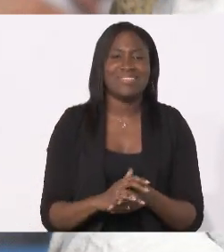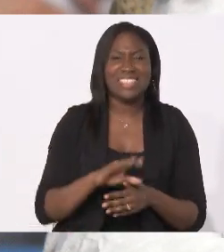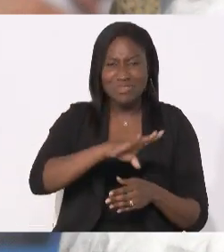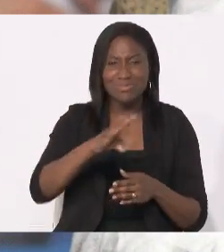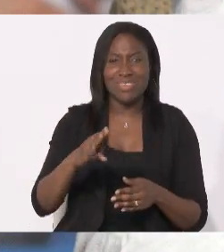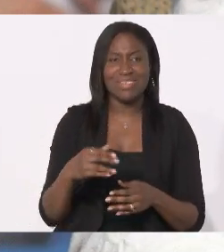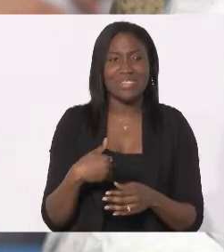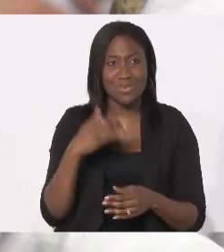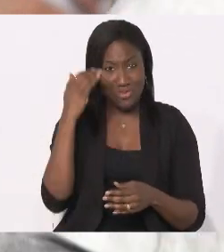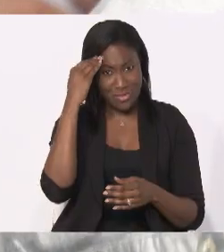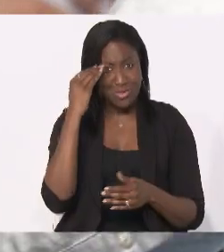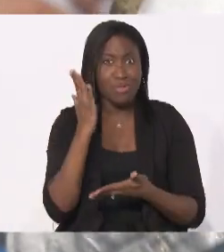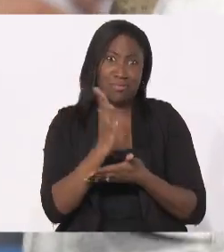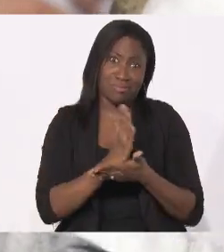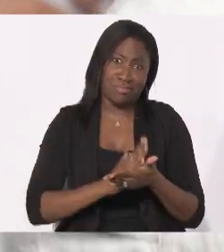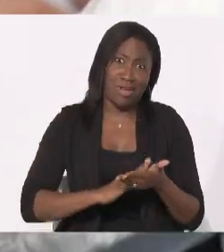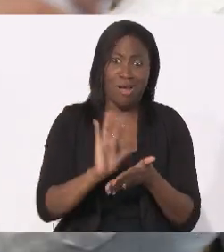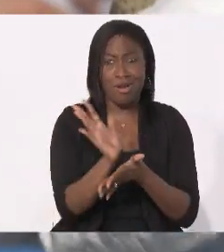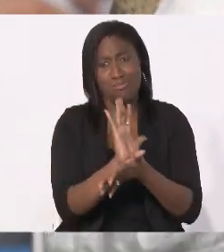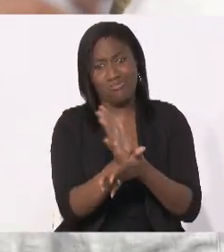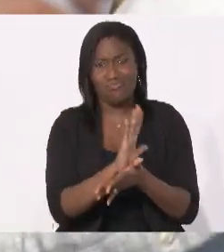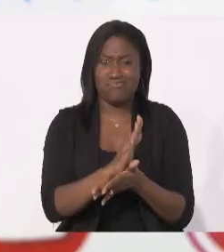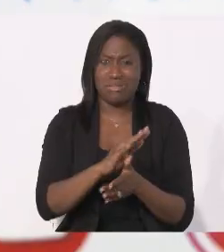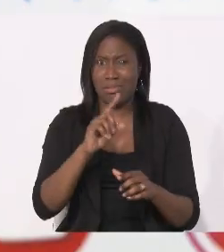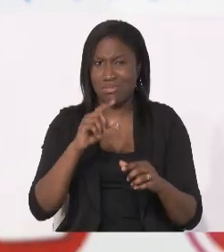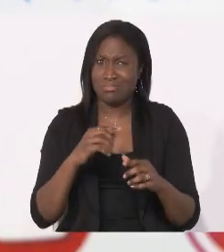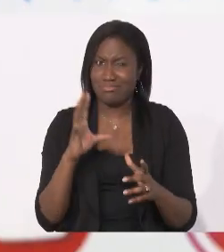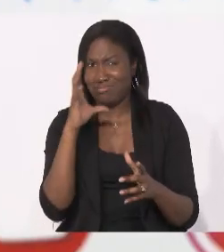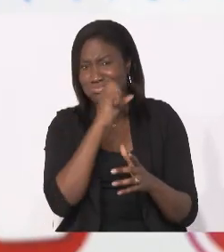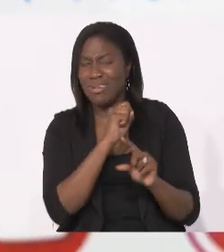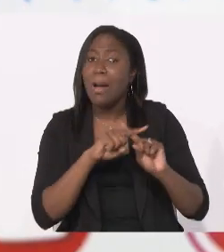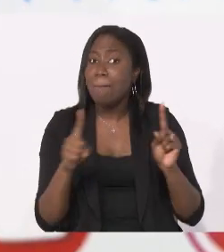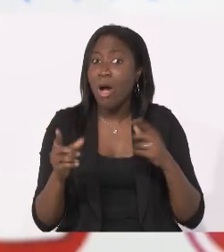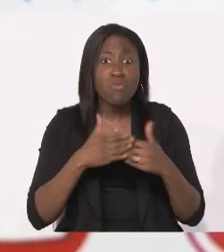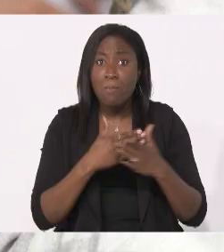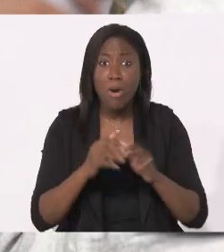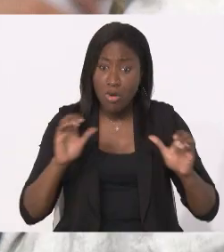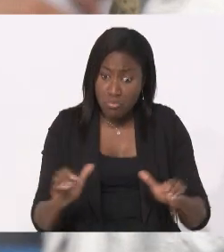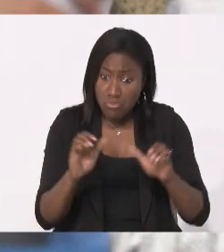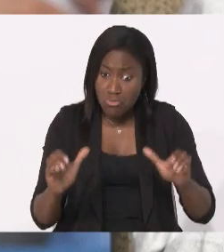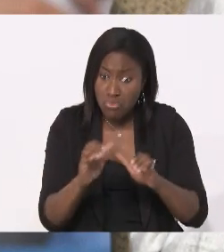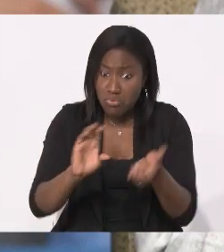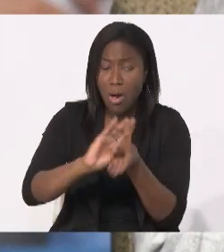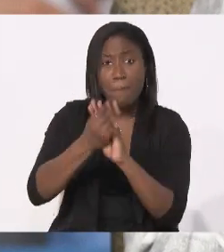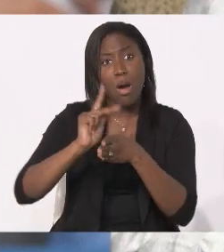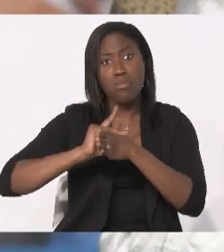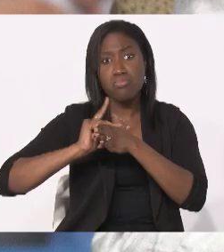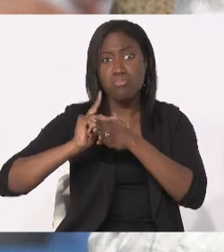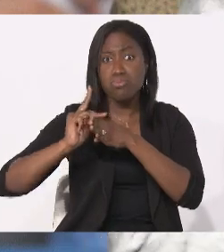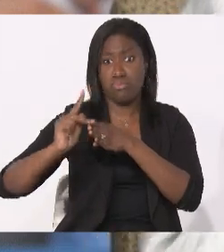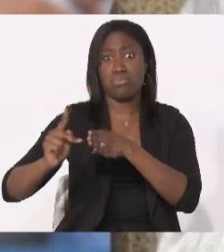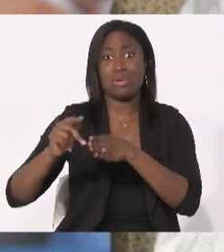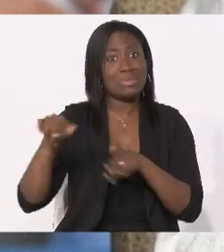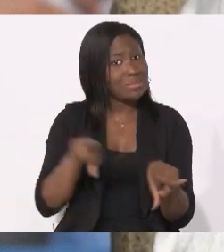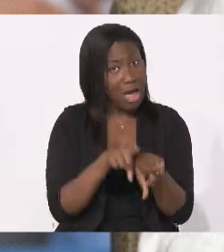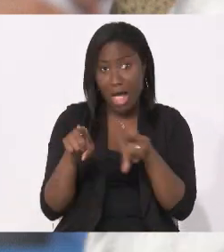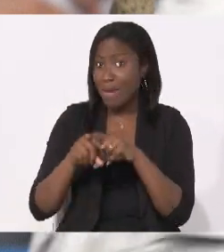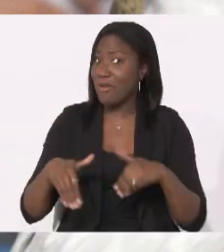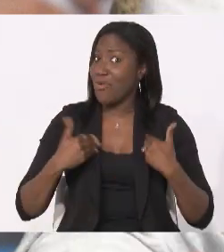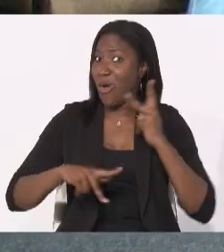want to see some of what they were making, but the more they made, is the more sophisticated it getting. Yeah. And that is what's happening on the streets.